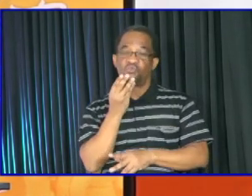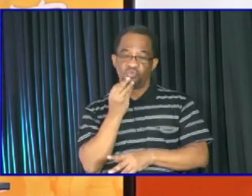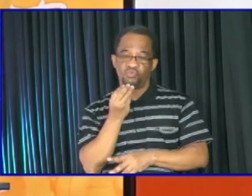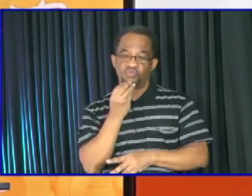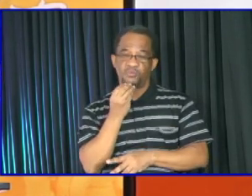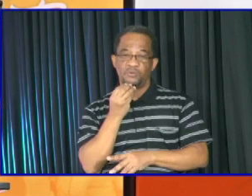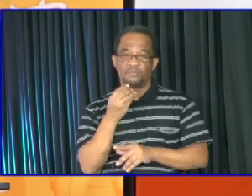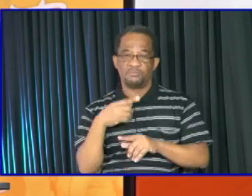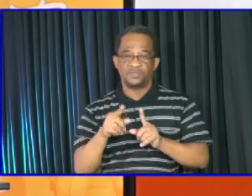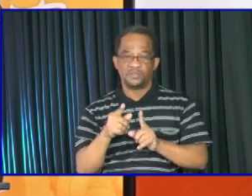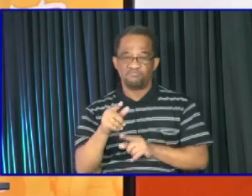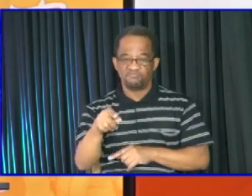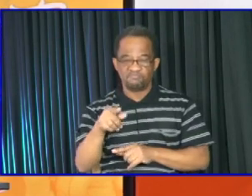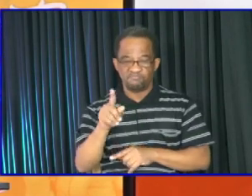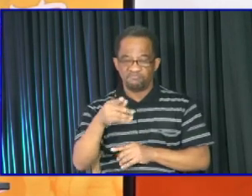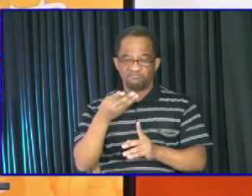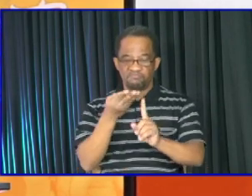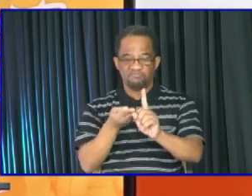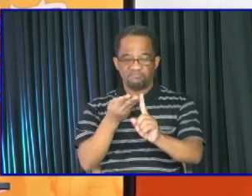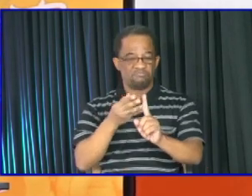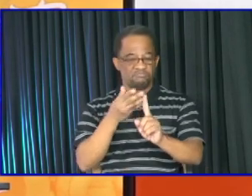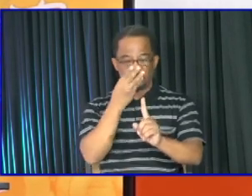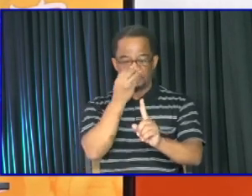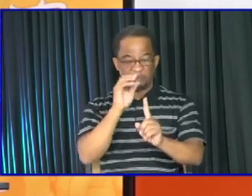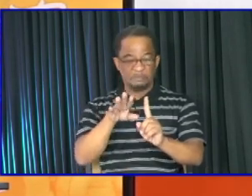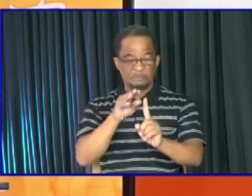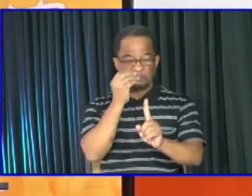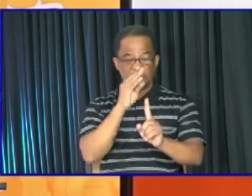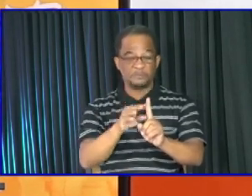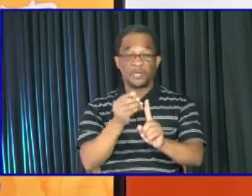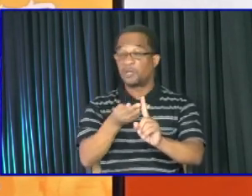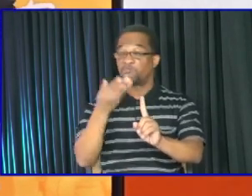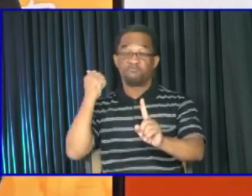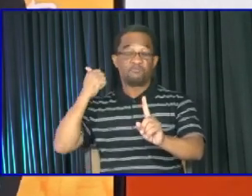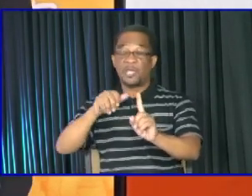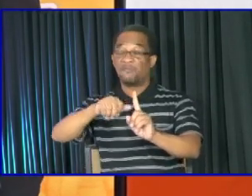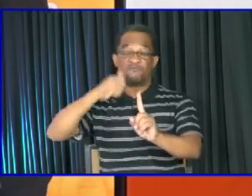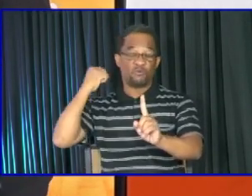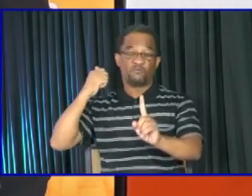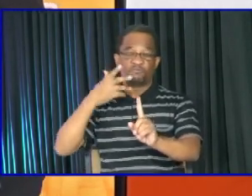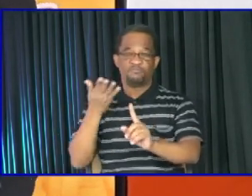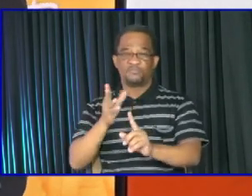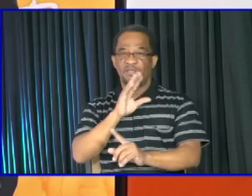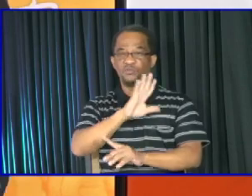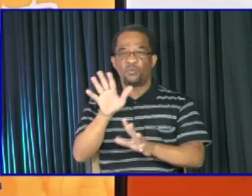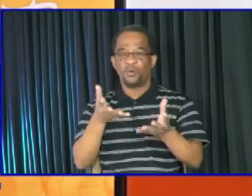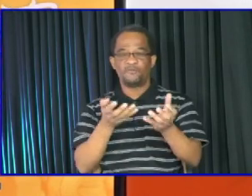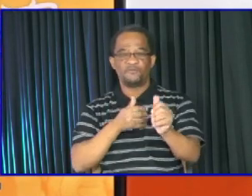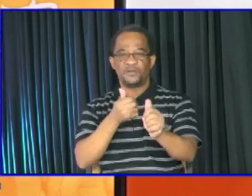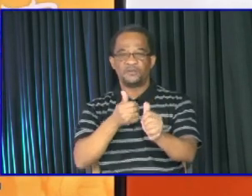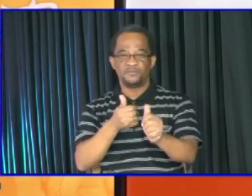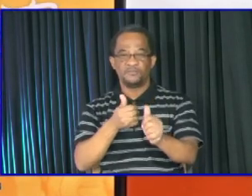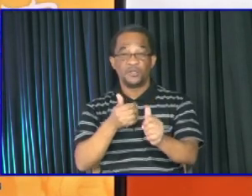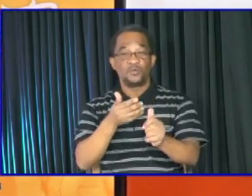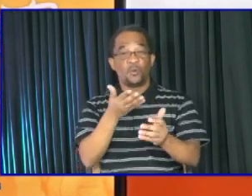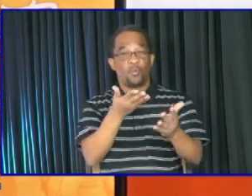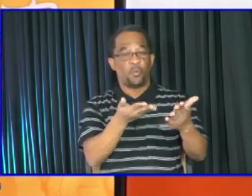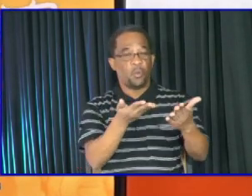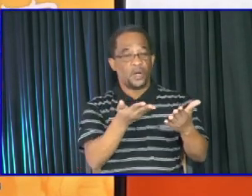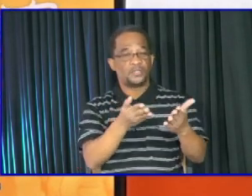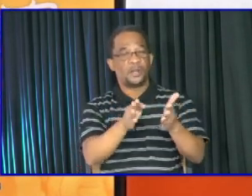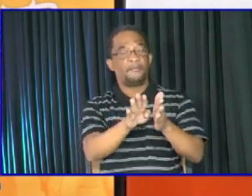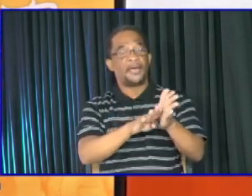His own received Him not. And this rejection was a fulfillment of Bible prophecy. In